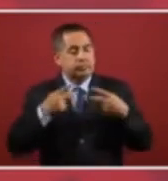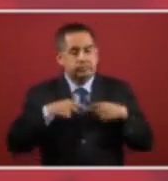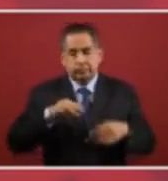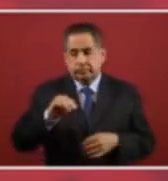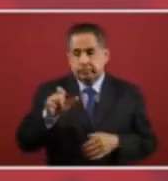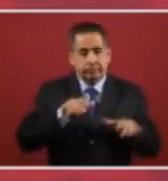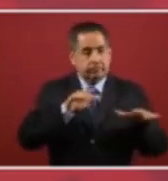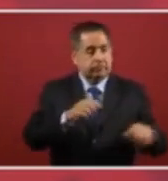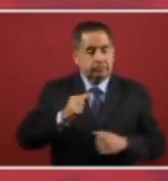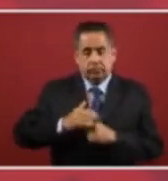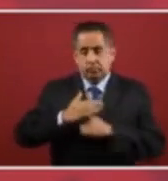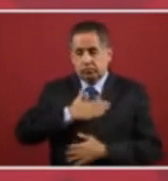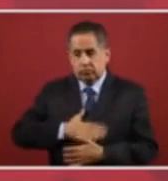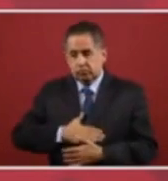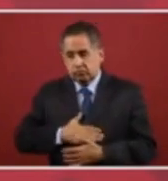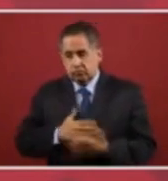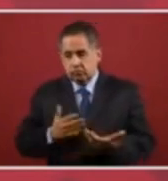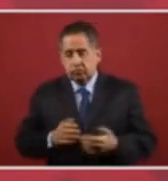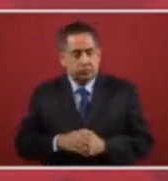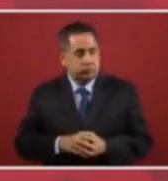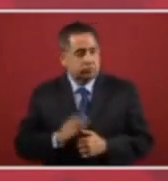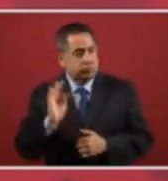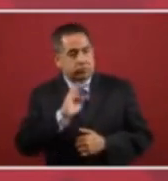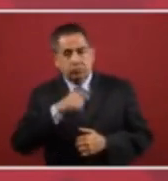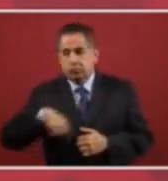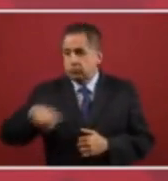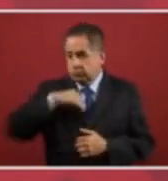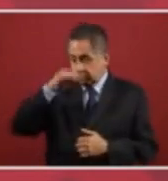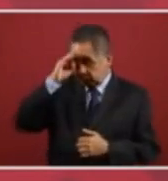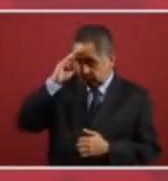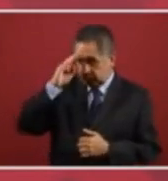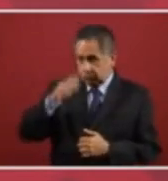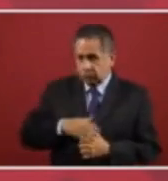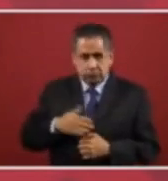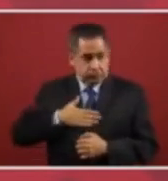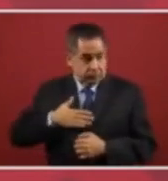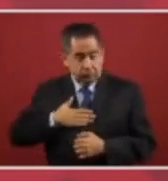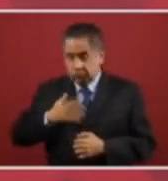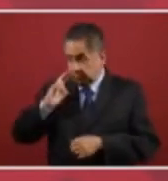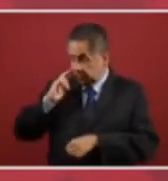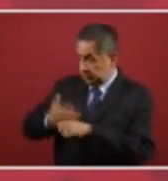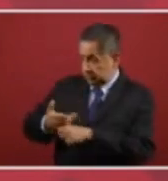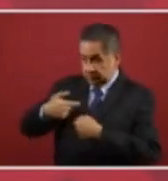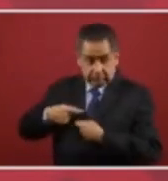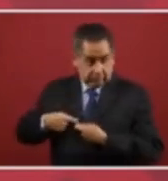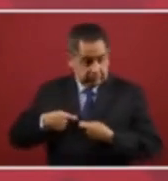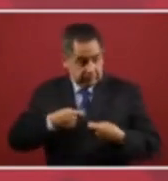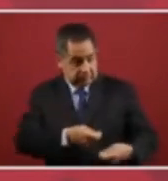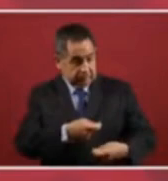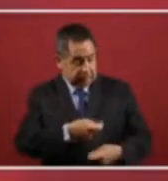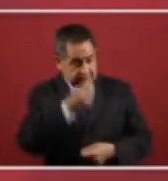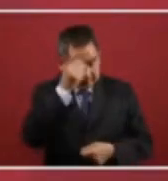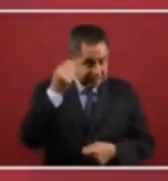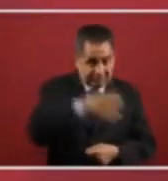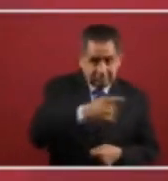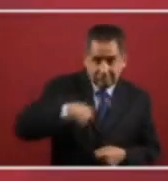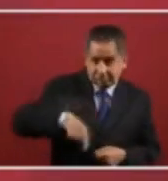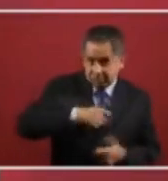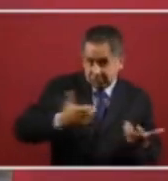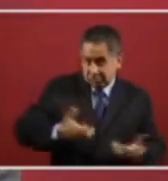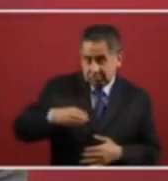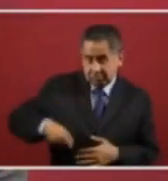from the workers of Mexican airlines, they come and ask for justice. It's almost like someone might think that we did